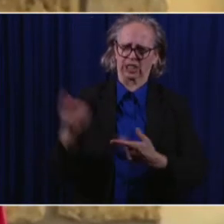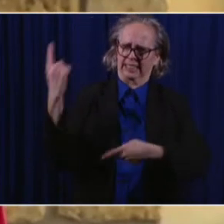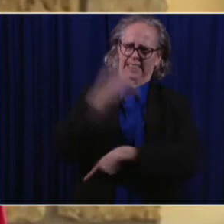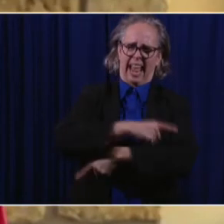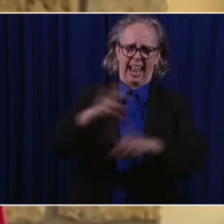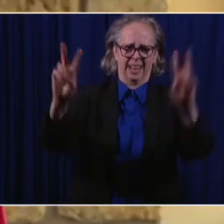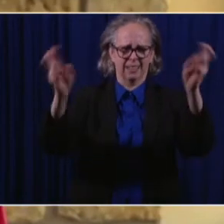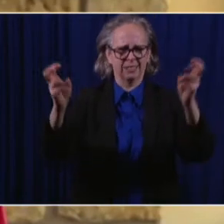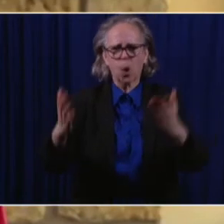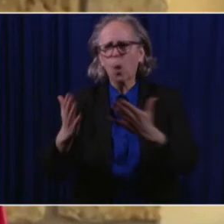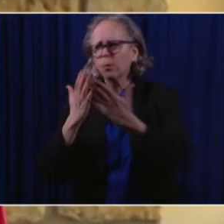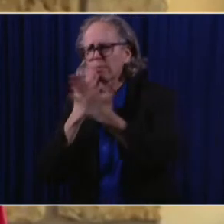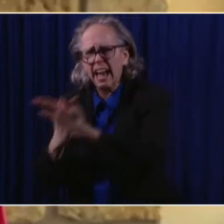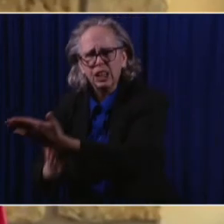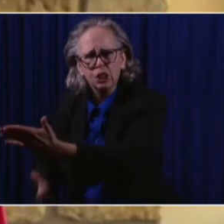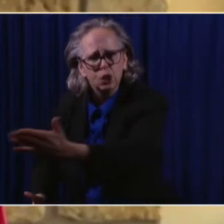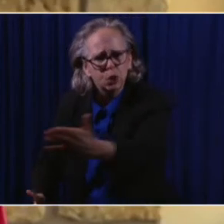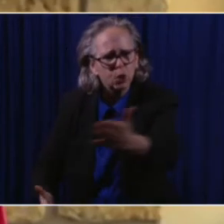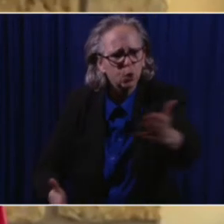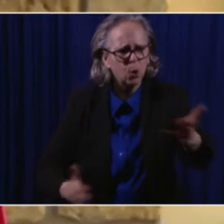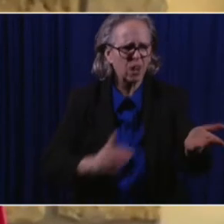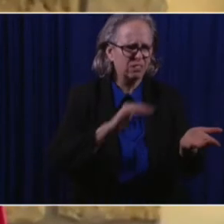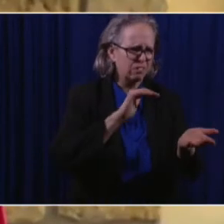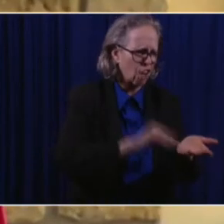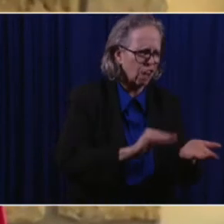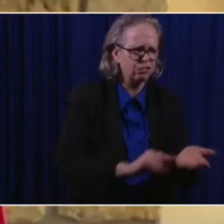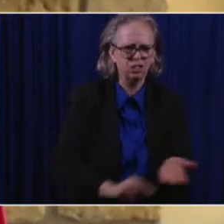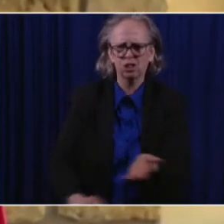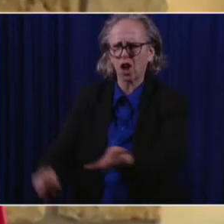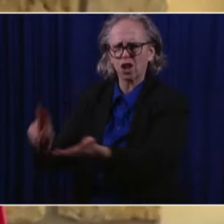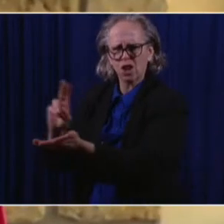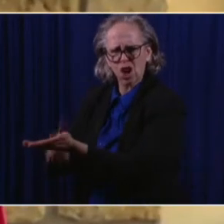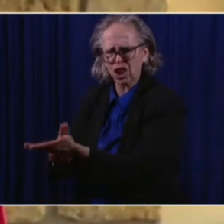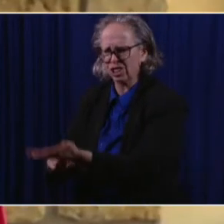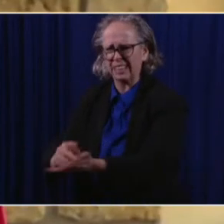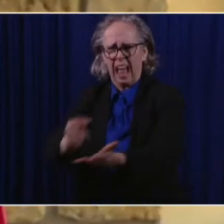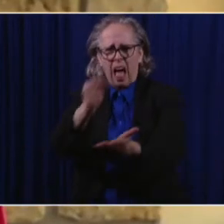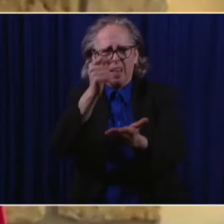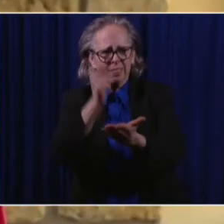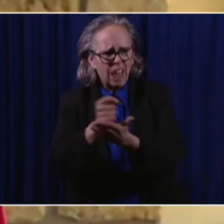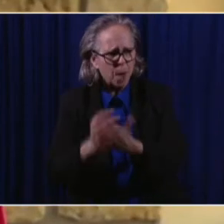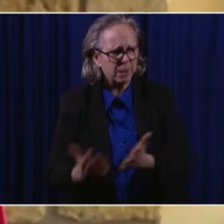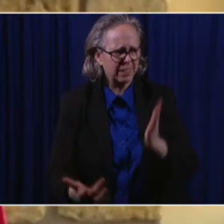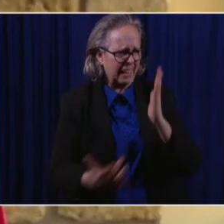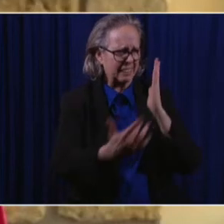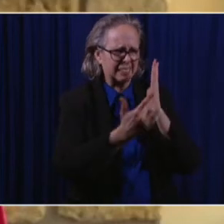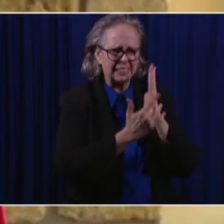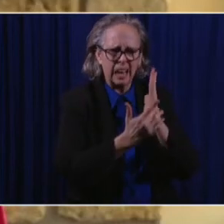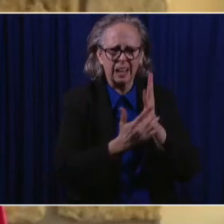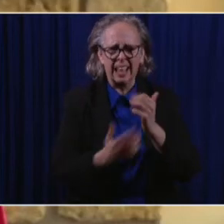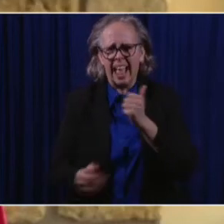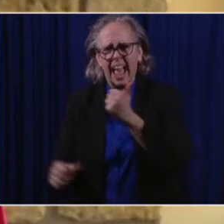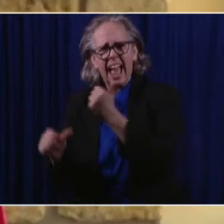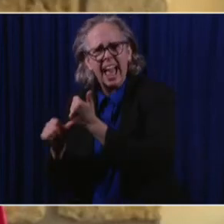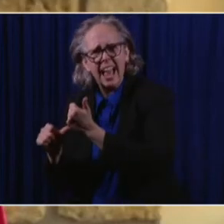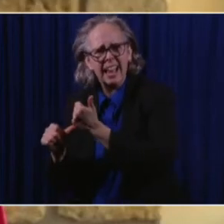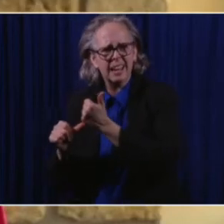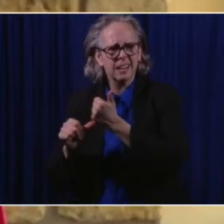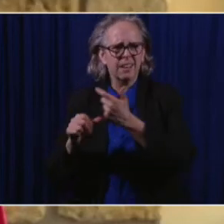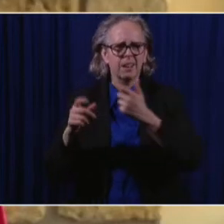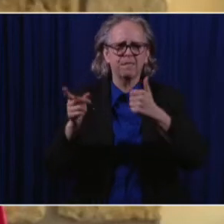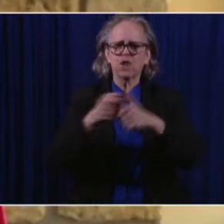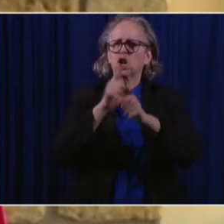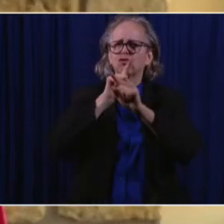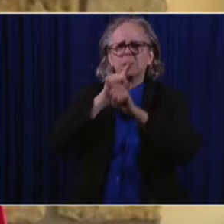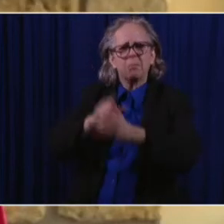difference. Doctors, nurses, therapists, techs, our aides, first responders, so many other people